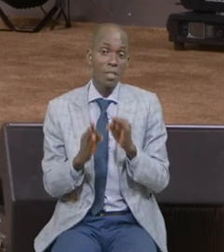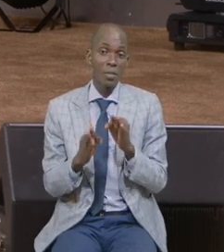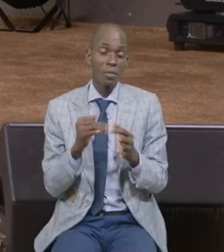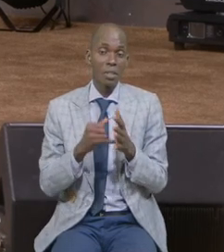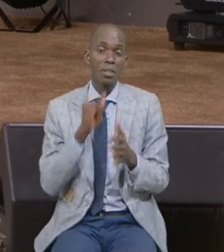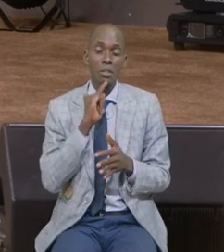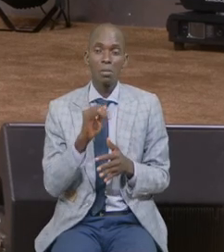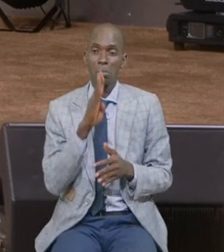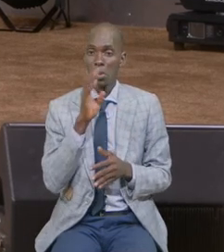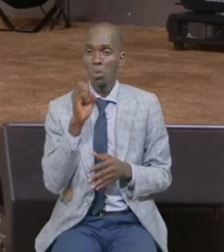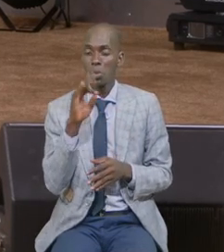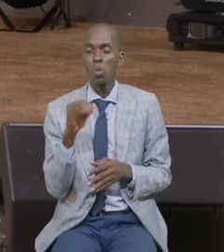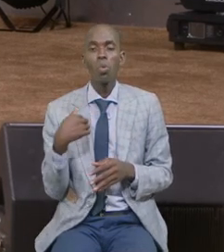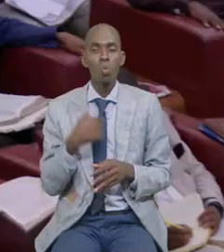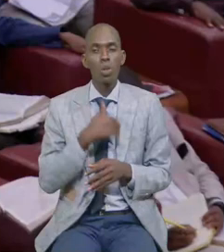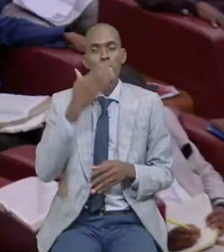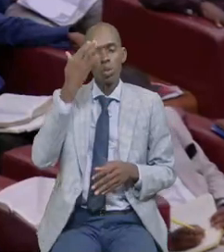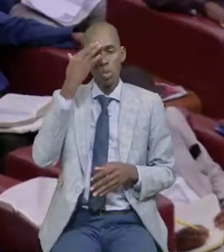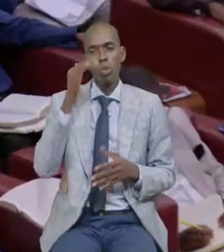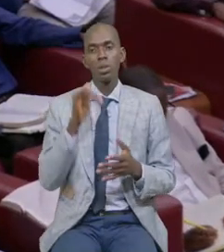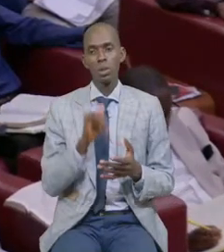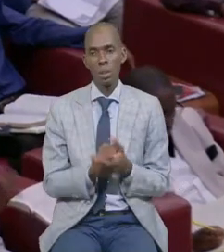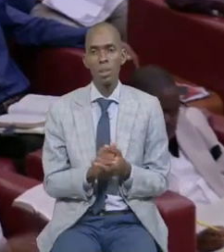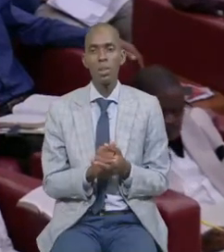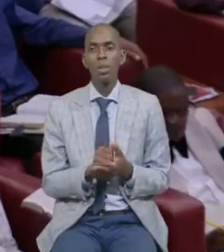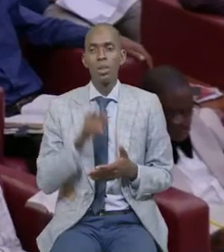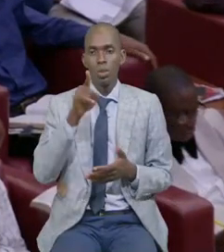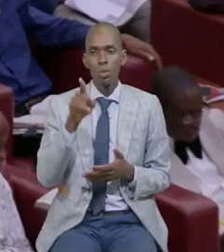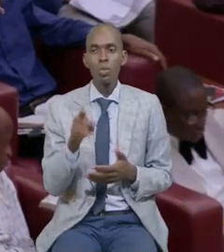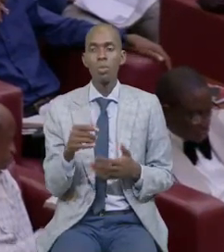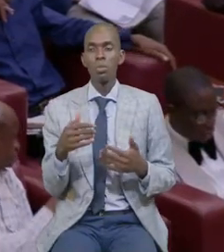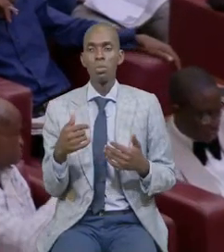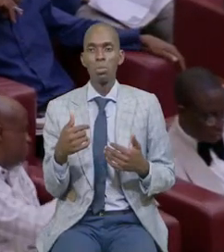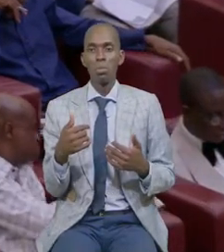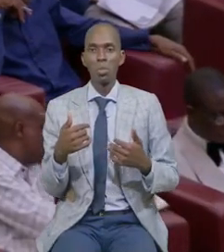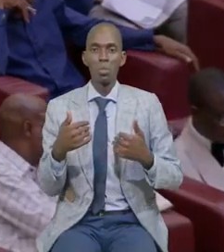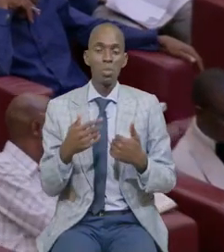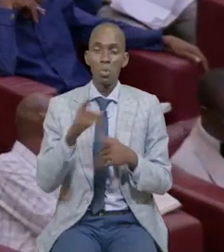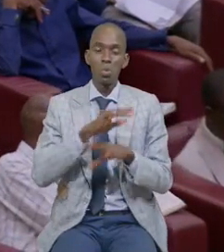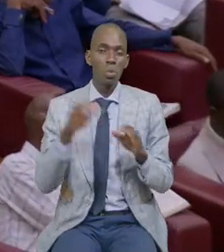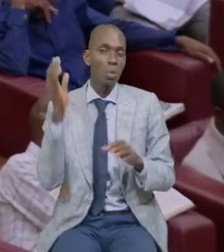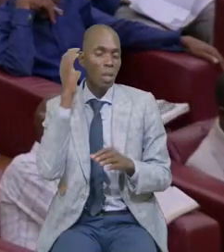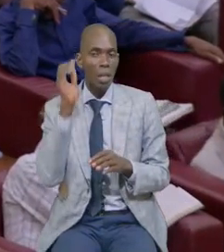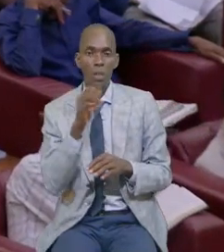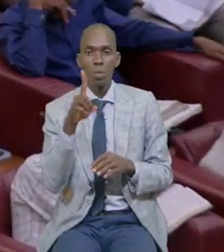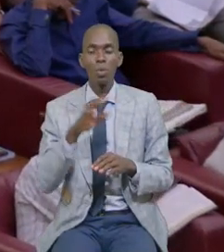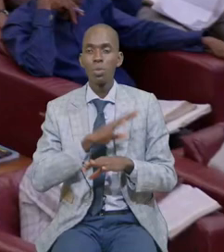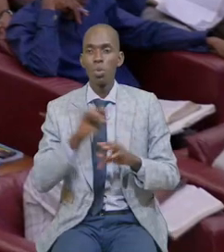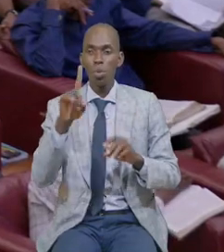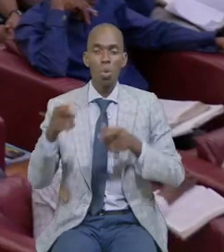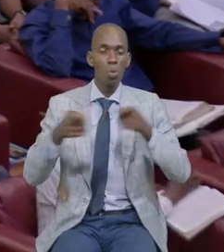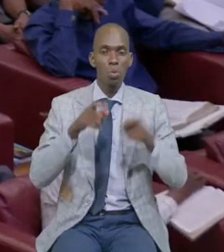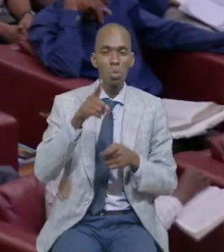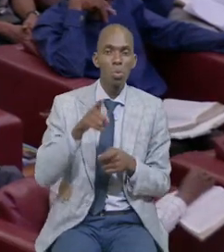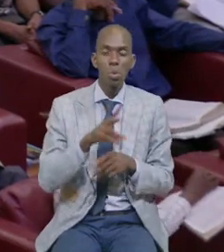not under any control, you are not on any law, you don't listen to anybody, we can't talk to you, nobody can